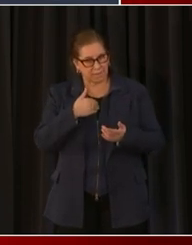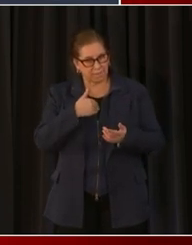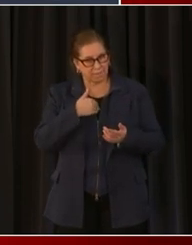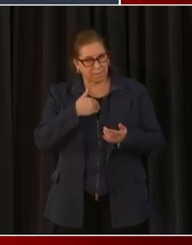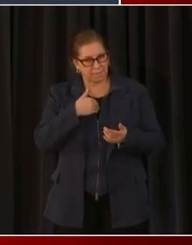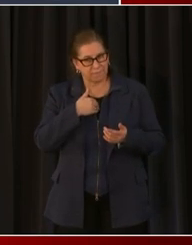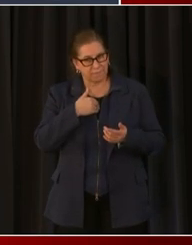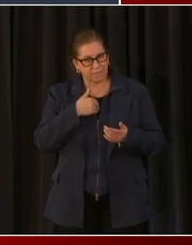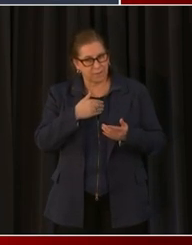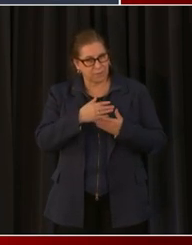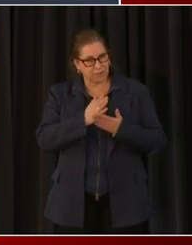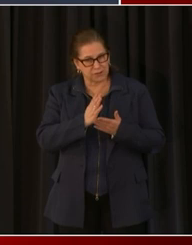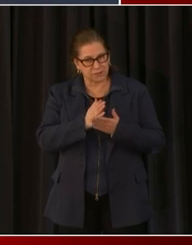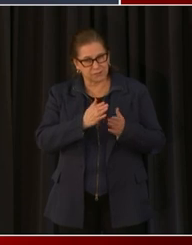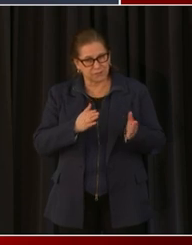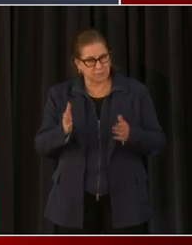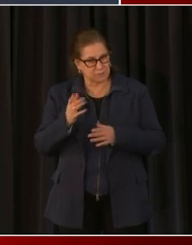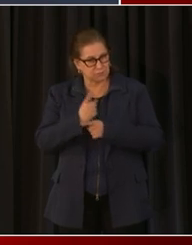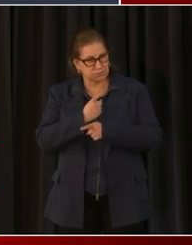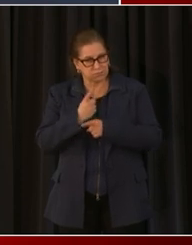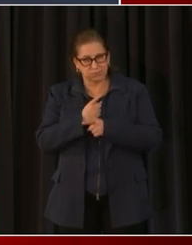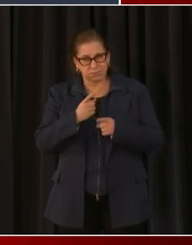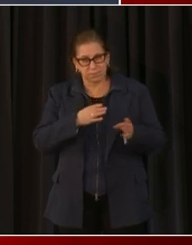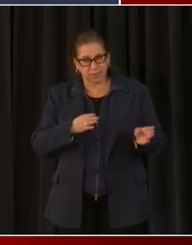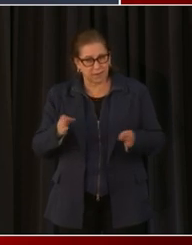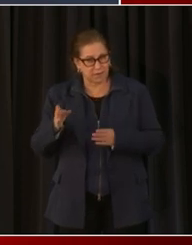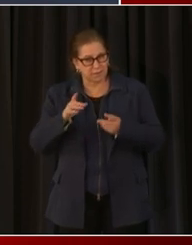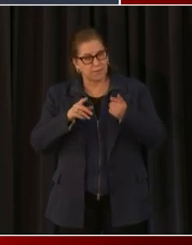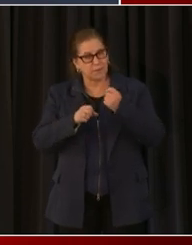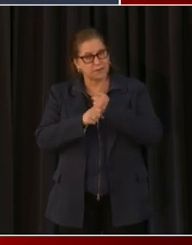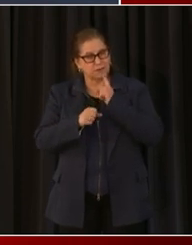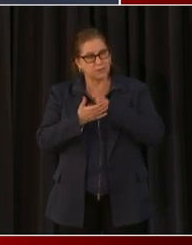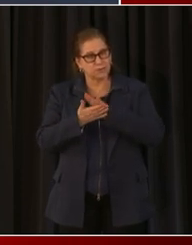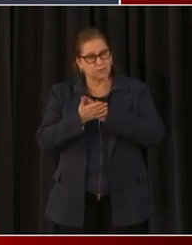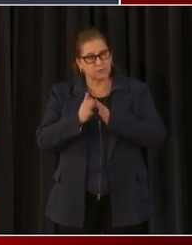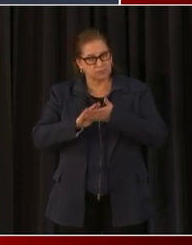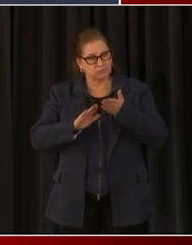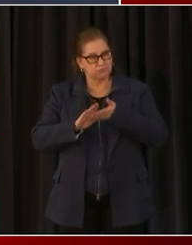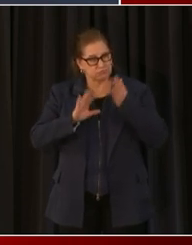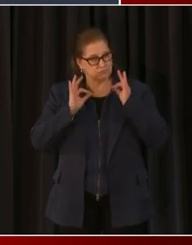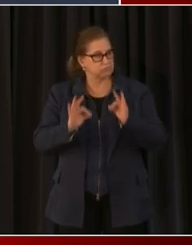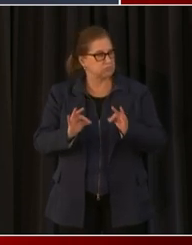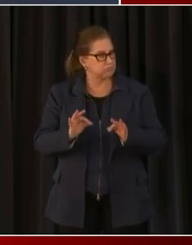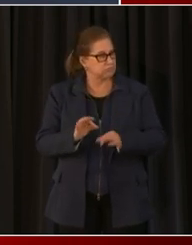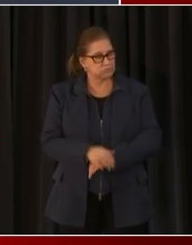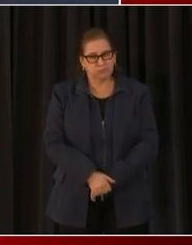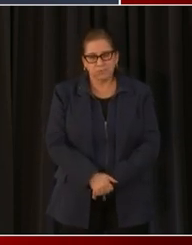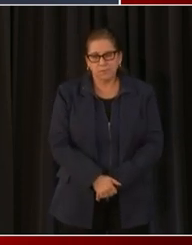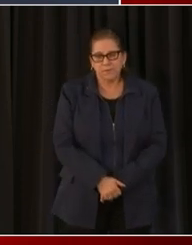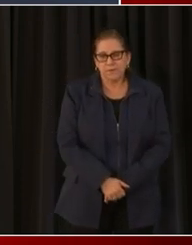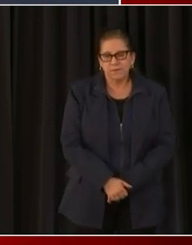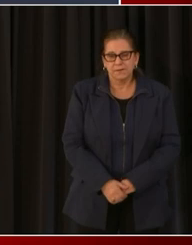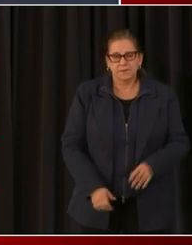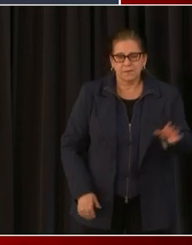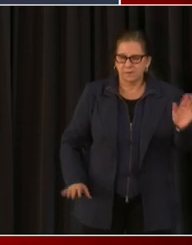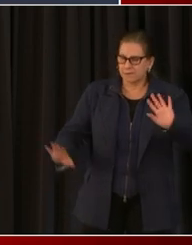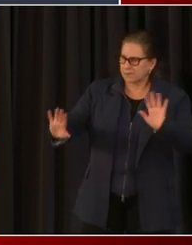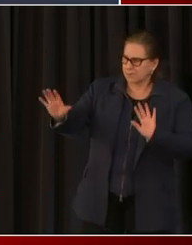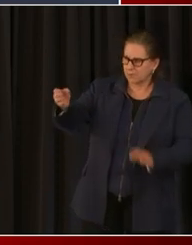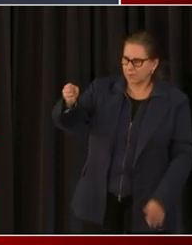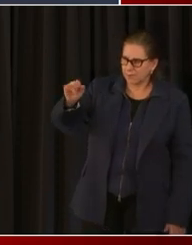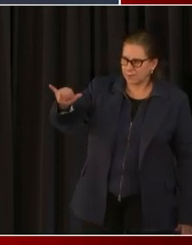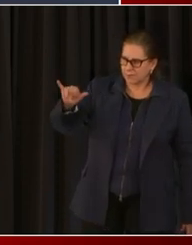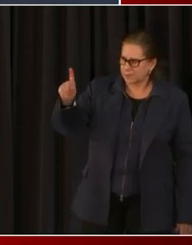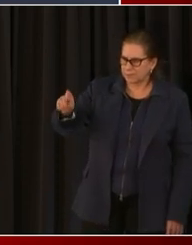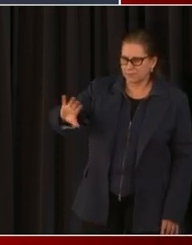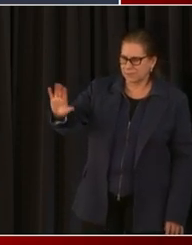announced today, is that DCPS's kind of acceleration and learning loss plan? It's not kind of. I'm sorry,